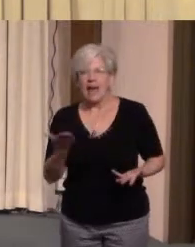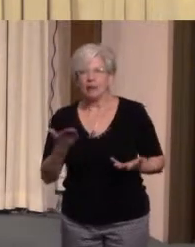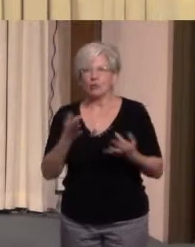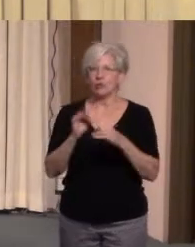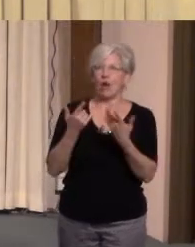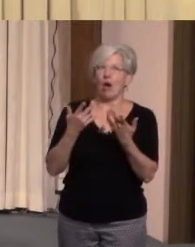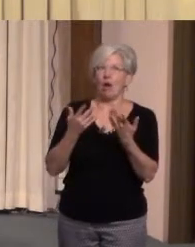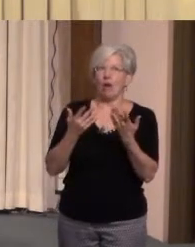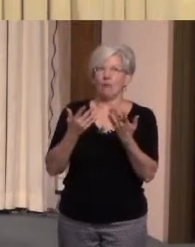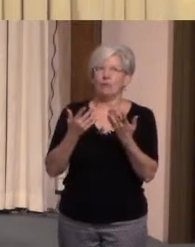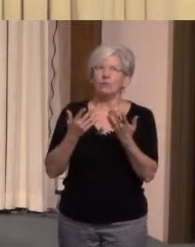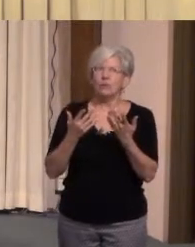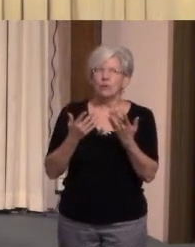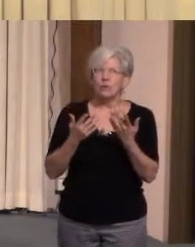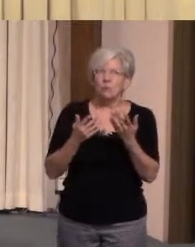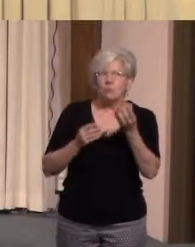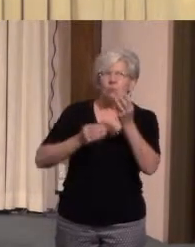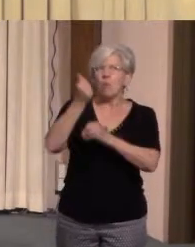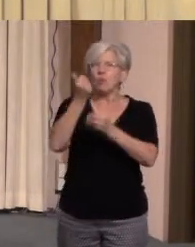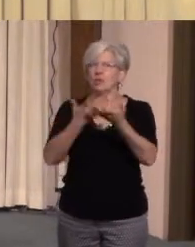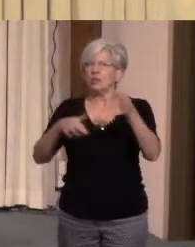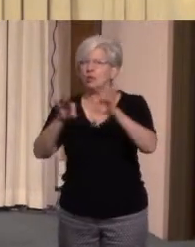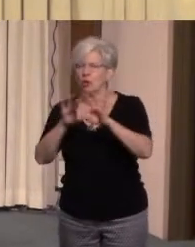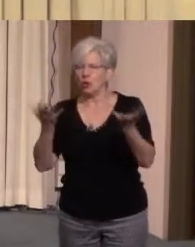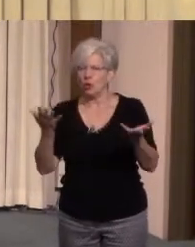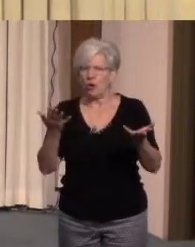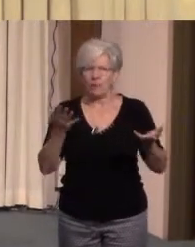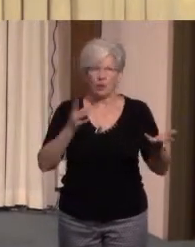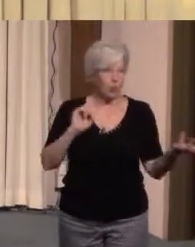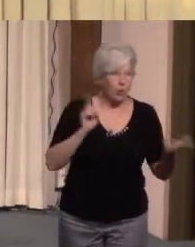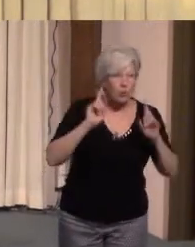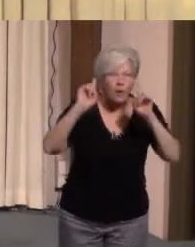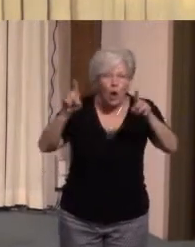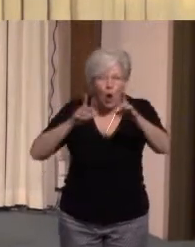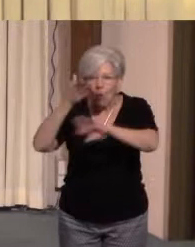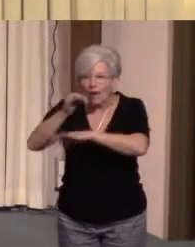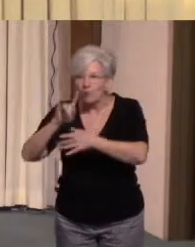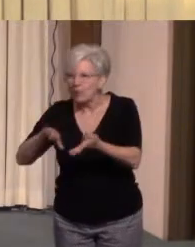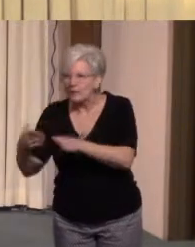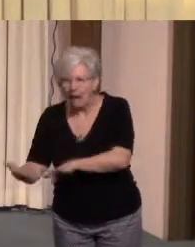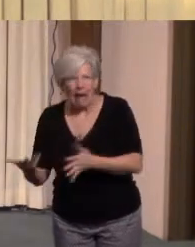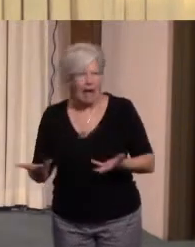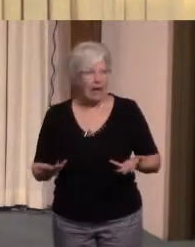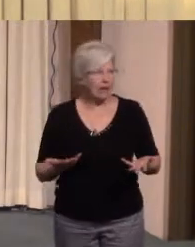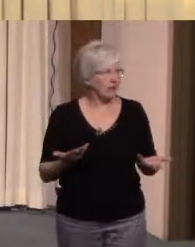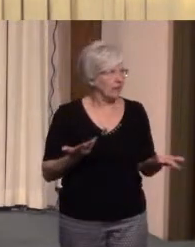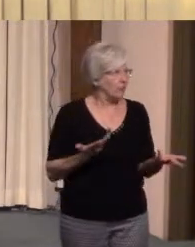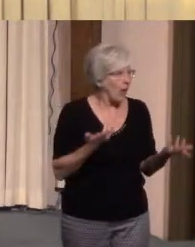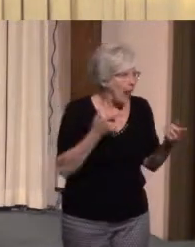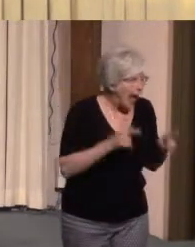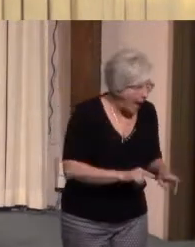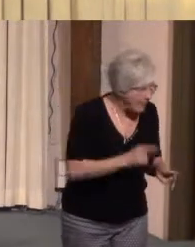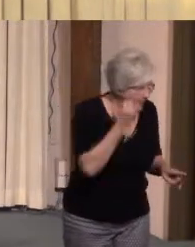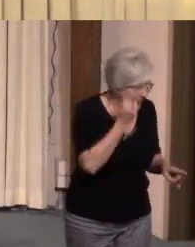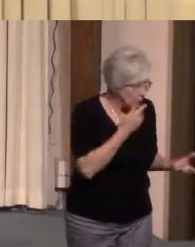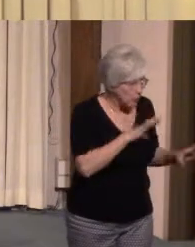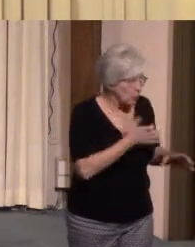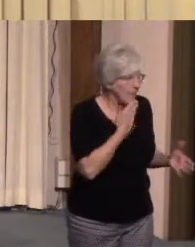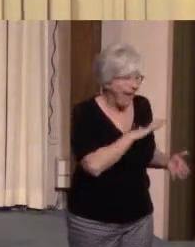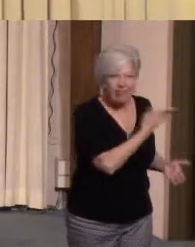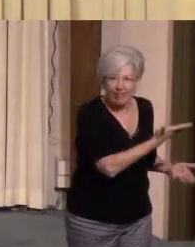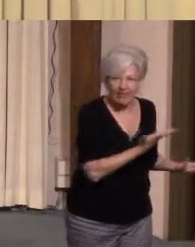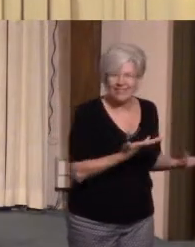of ultimate concern, right? Like where do we go when we die, and why do bad things happen to good people?